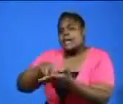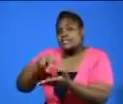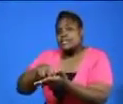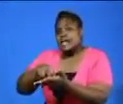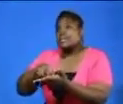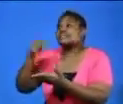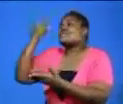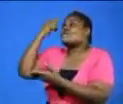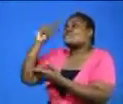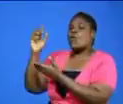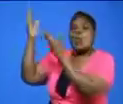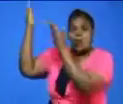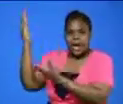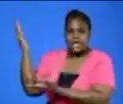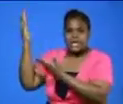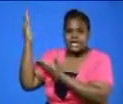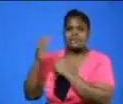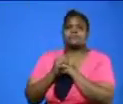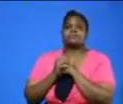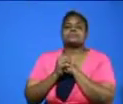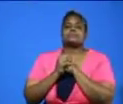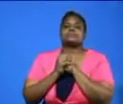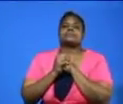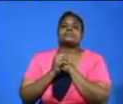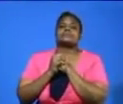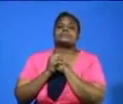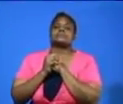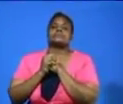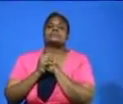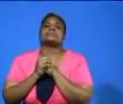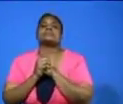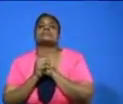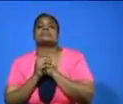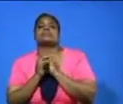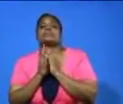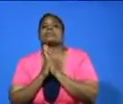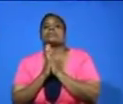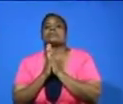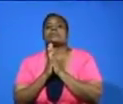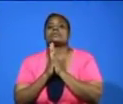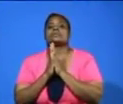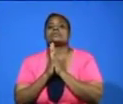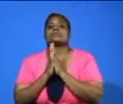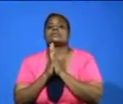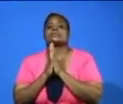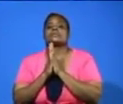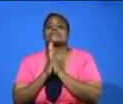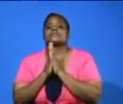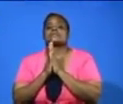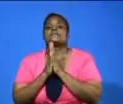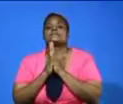for God. Are you listening to me? Now, I have the tease here.